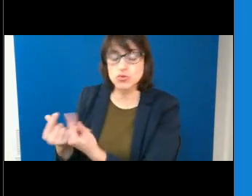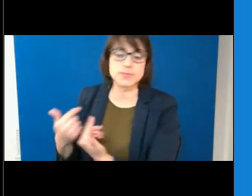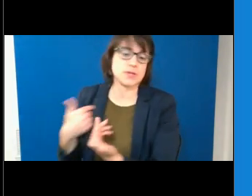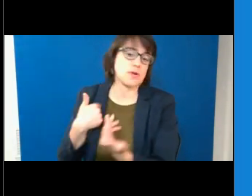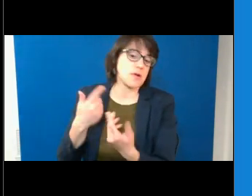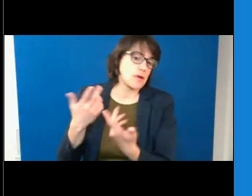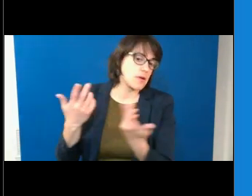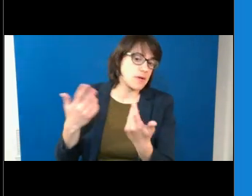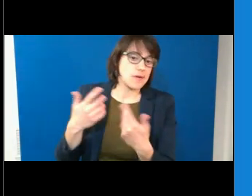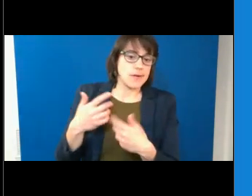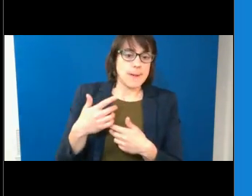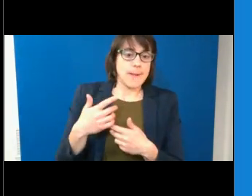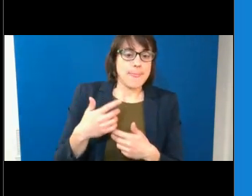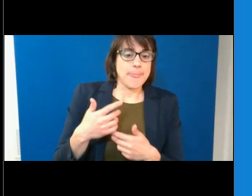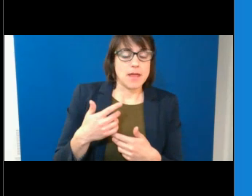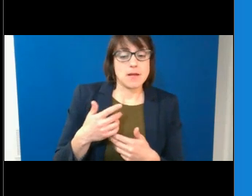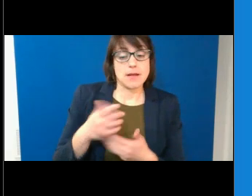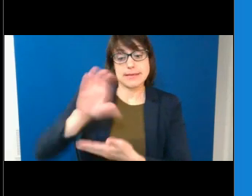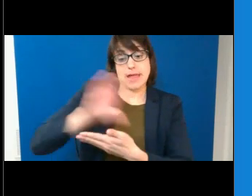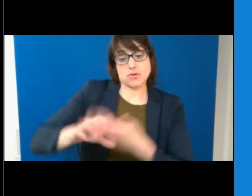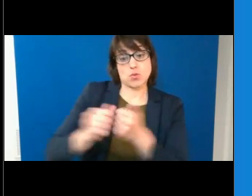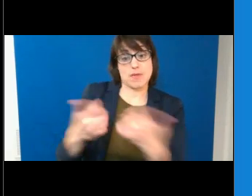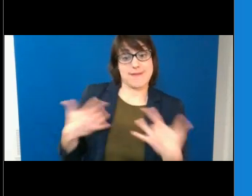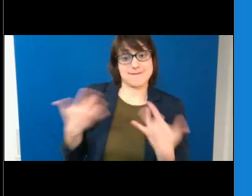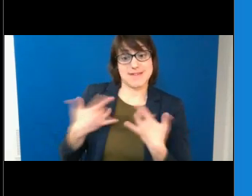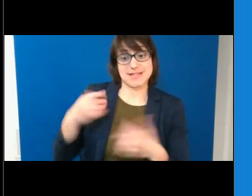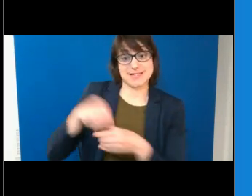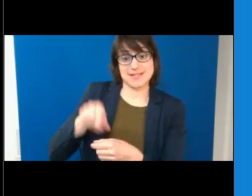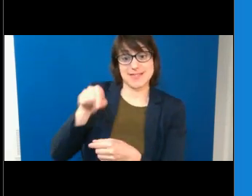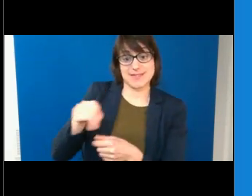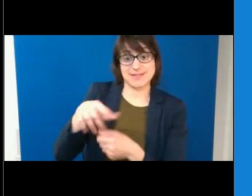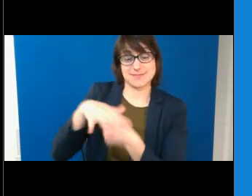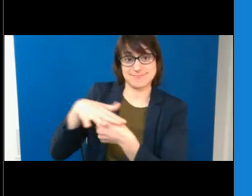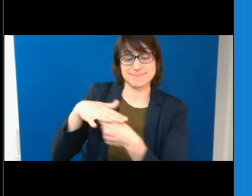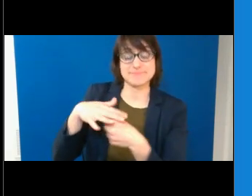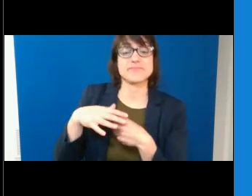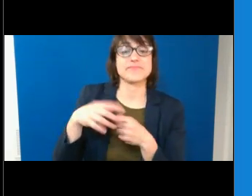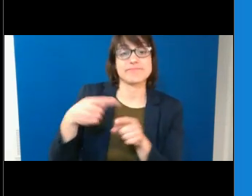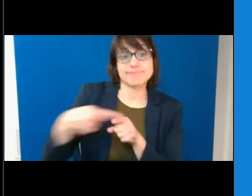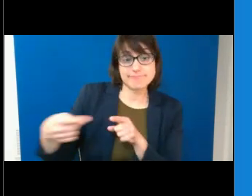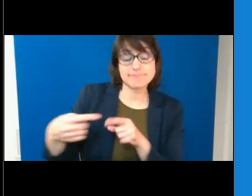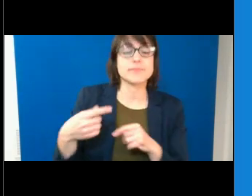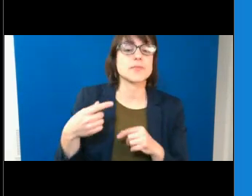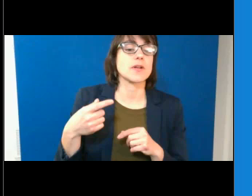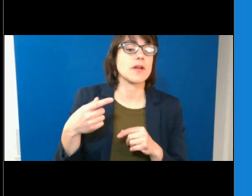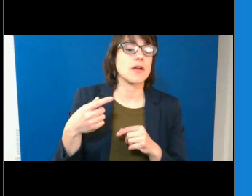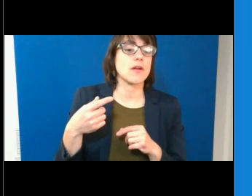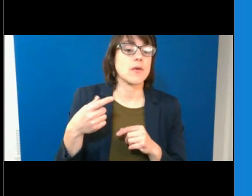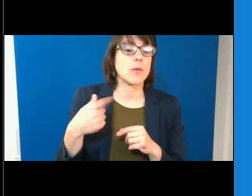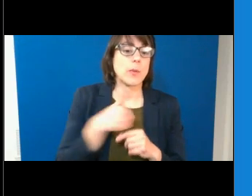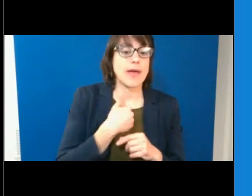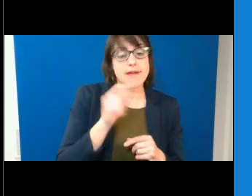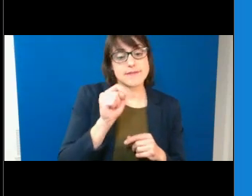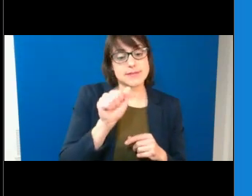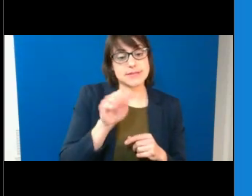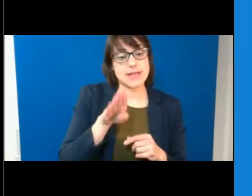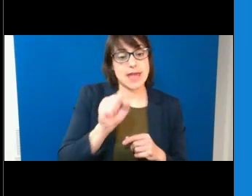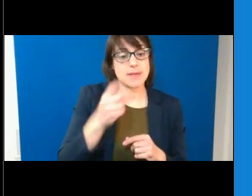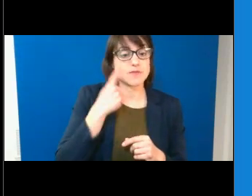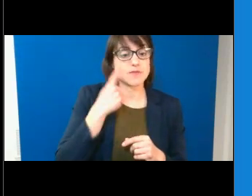up that involves circular solutions and waste prevention. And then we have tabs for funding opportunities and